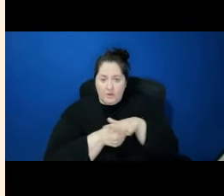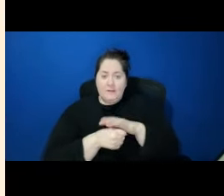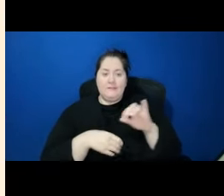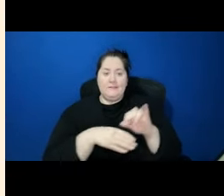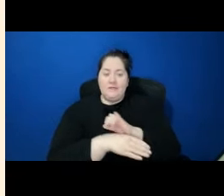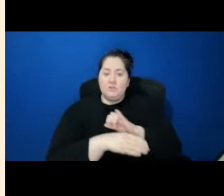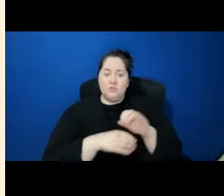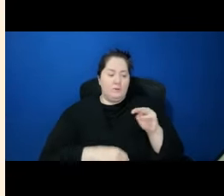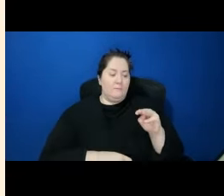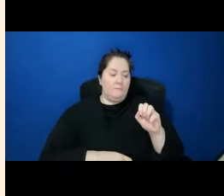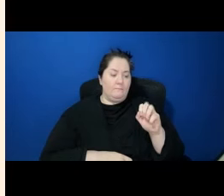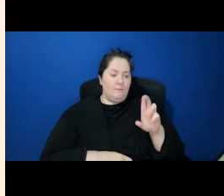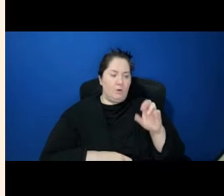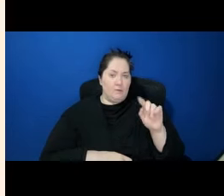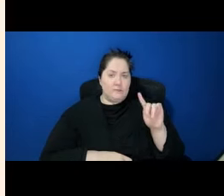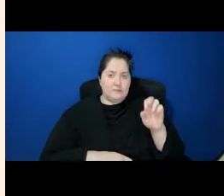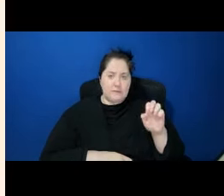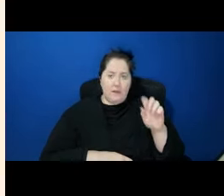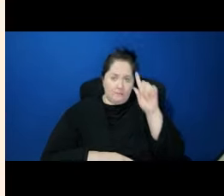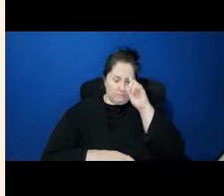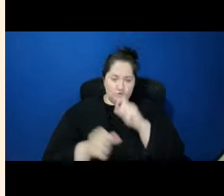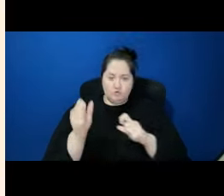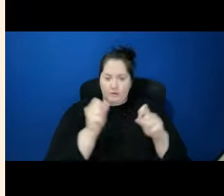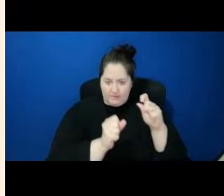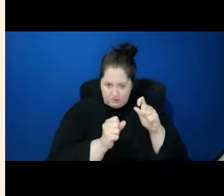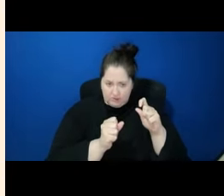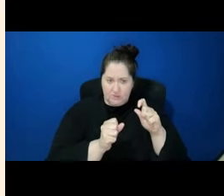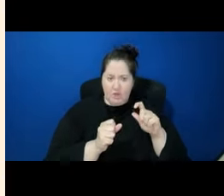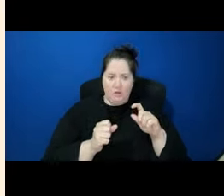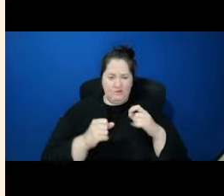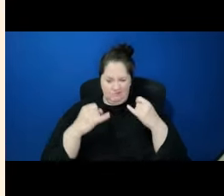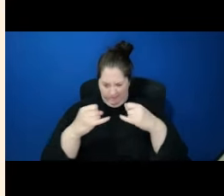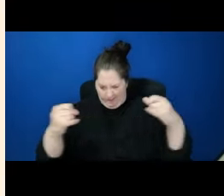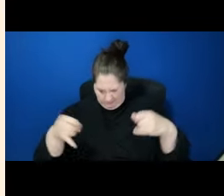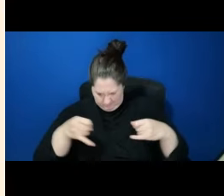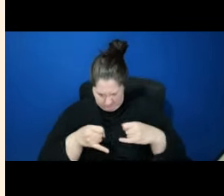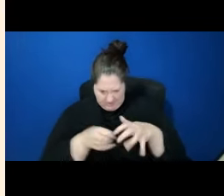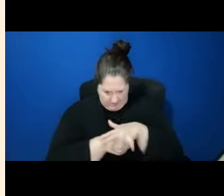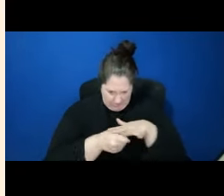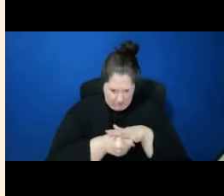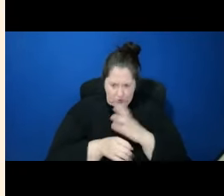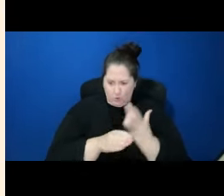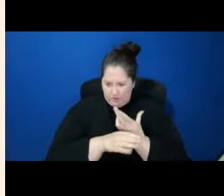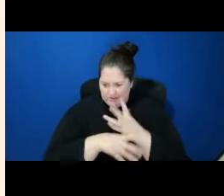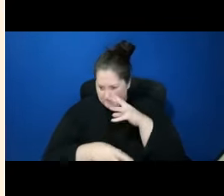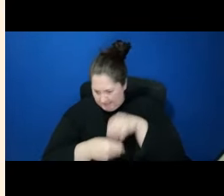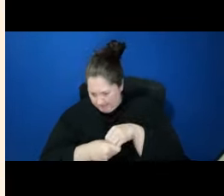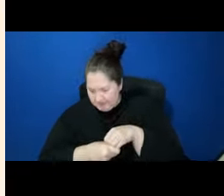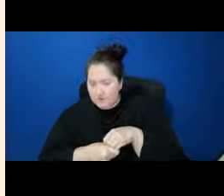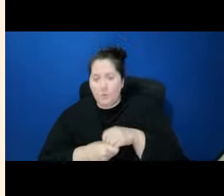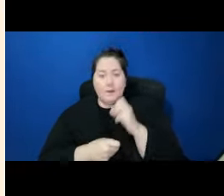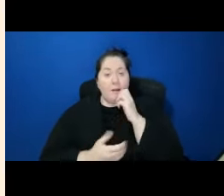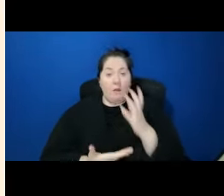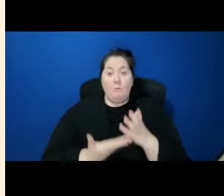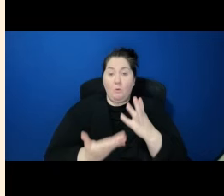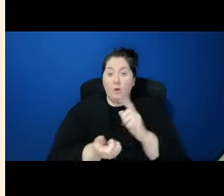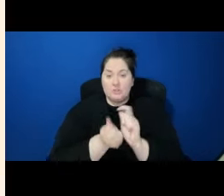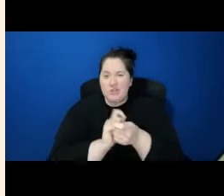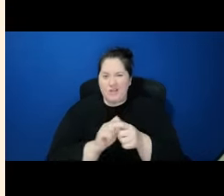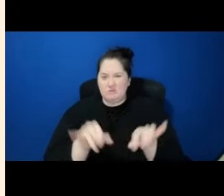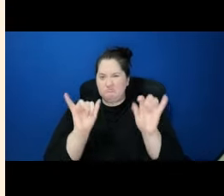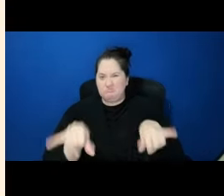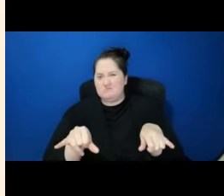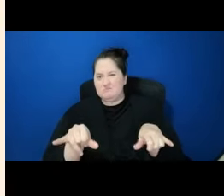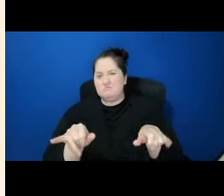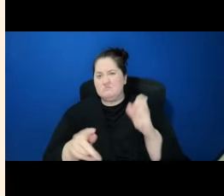Maritime Strategy that looked at the boundaries of those areas and the uses within them. And so we're not proposing to change that as part